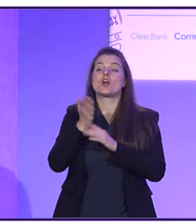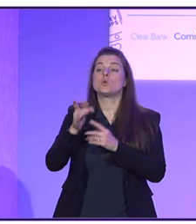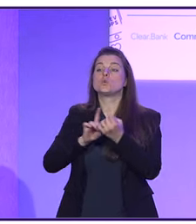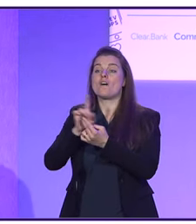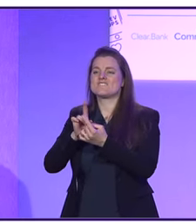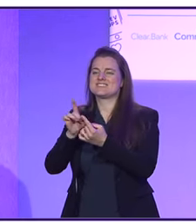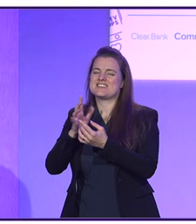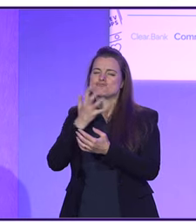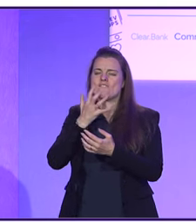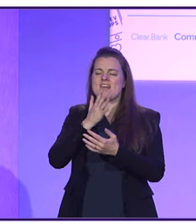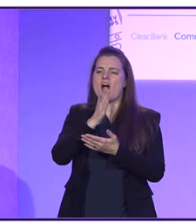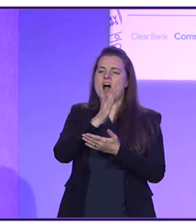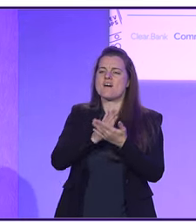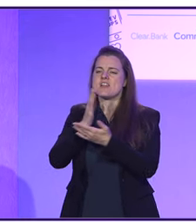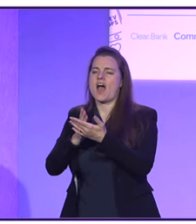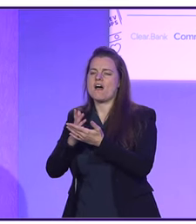direction they decided to go.